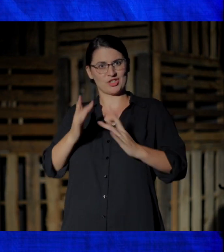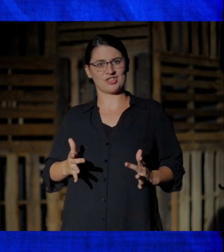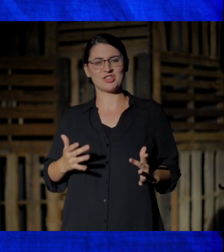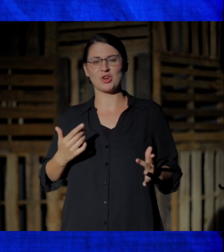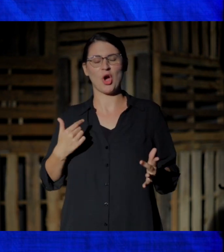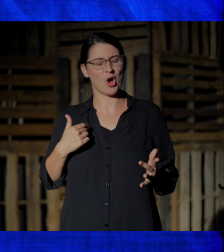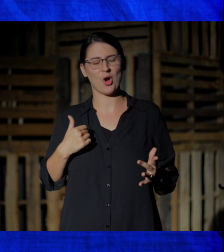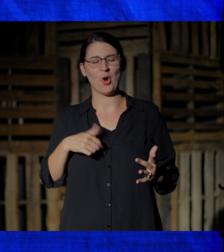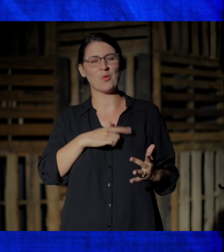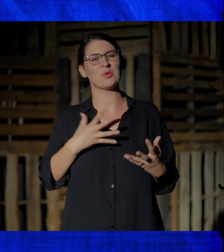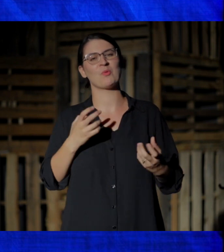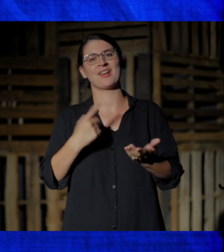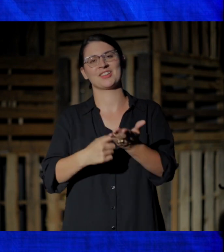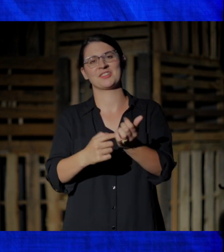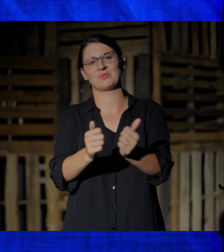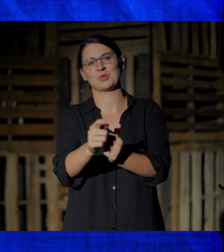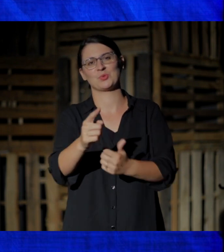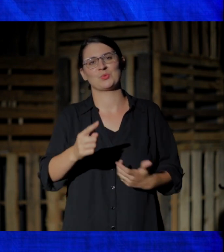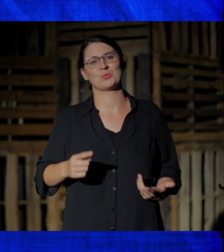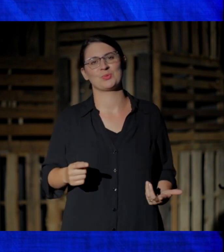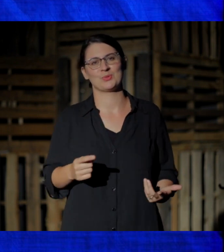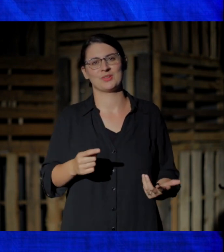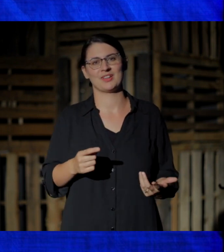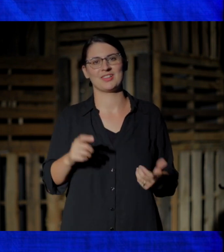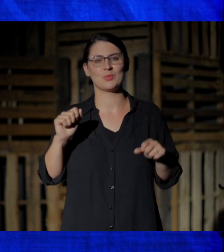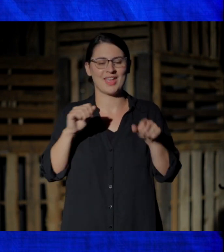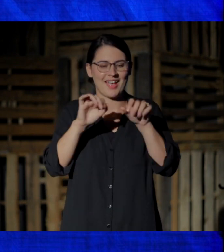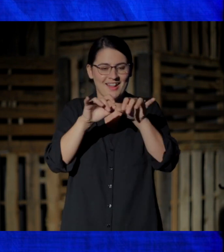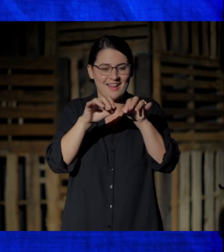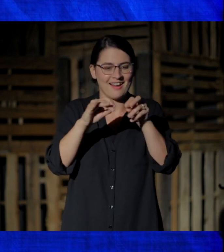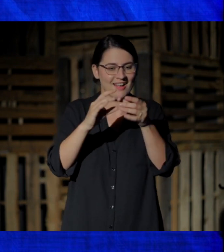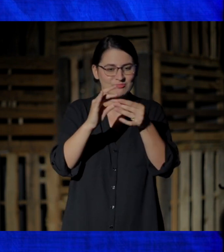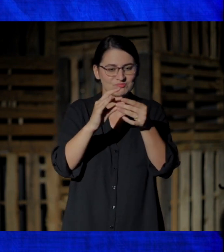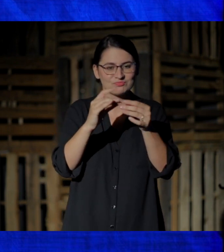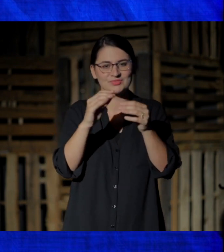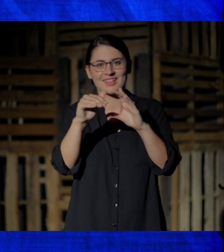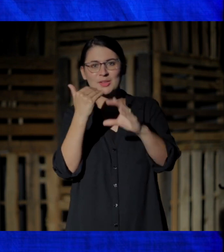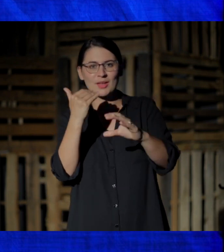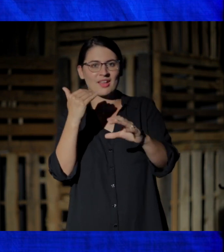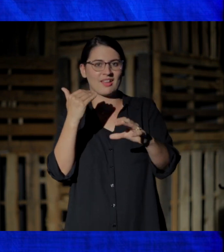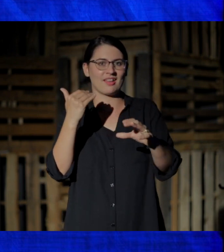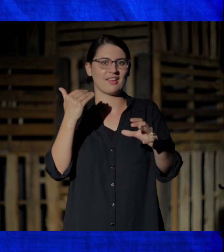the message notes, things down there. Send us an email if you're here tonight. I'm going to be hanging out in our guest services area.